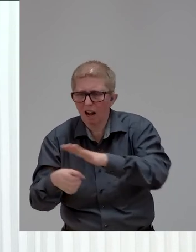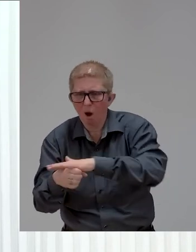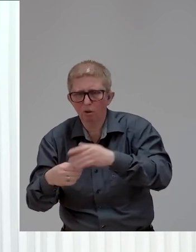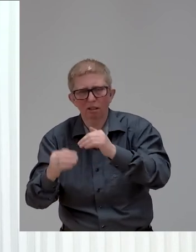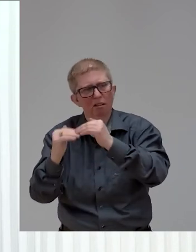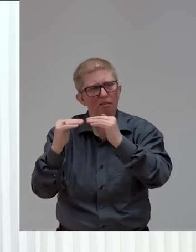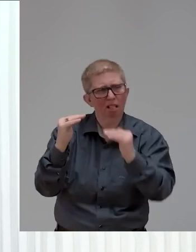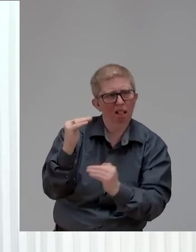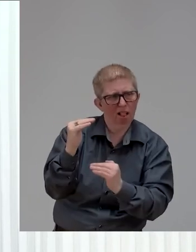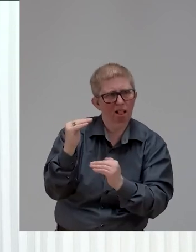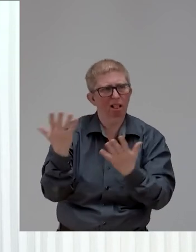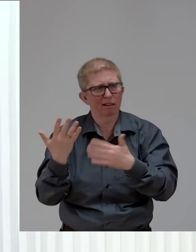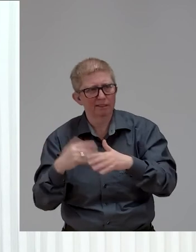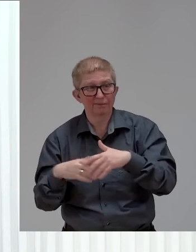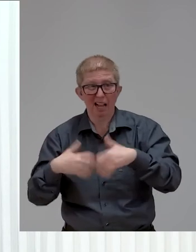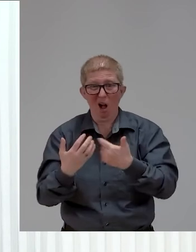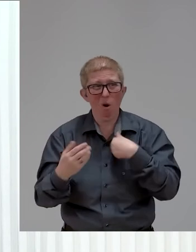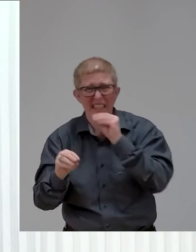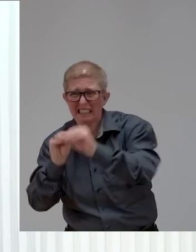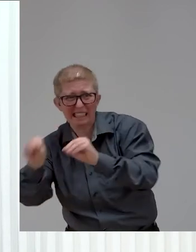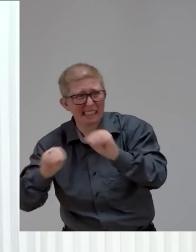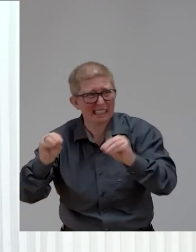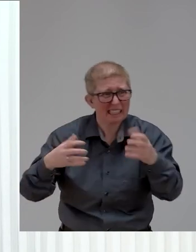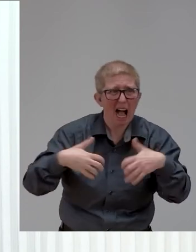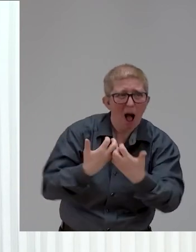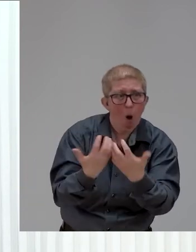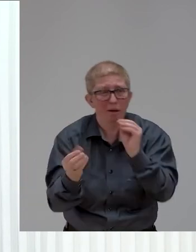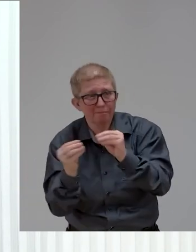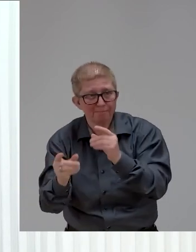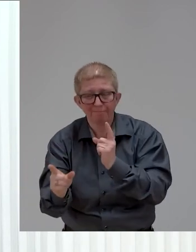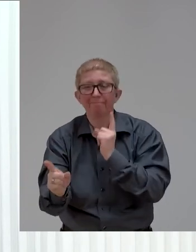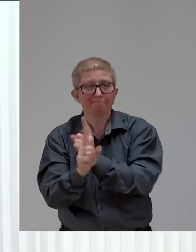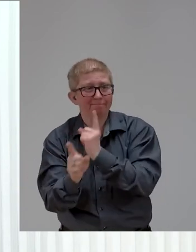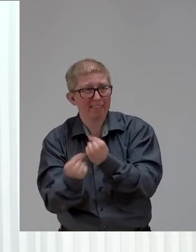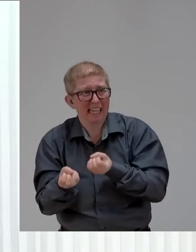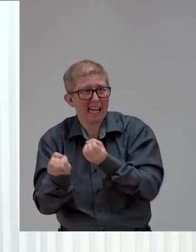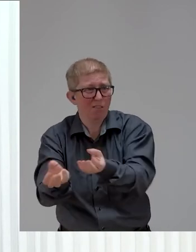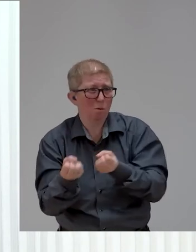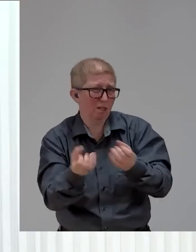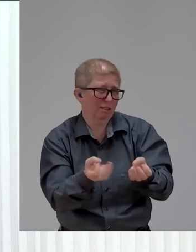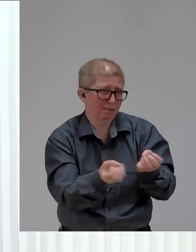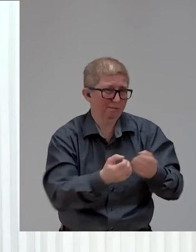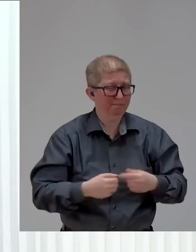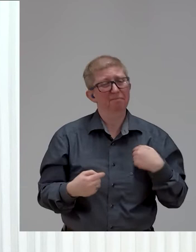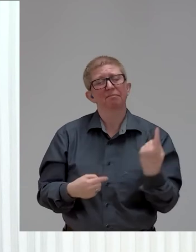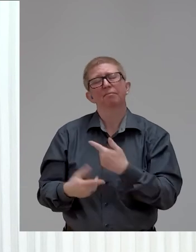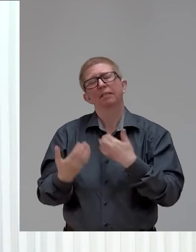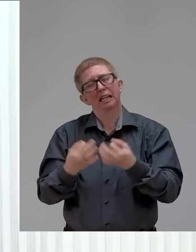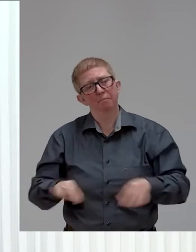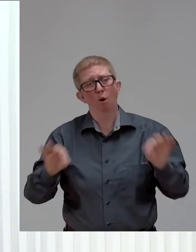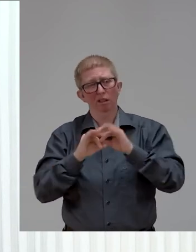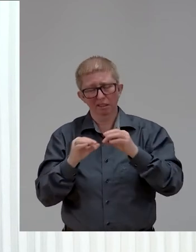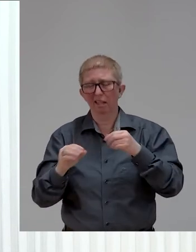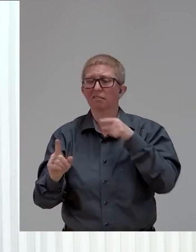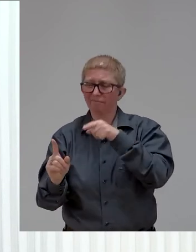and UNODC to serve as model for disability inclusion for our field offices. Ladies and gentlemen,